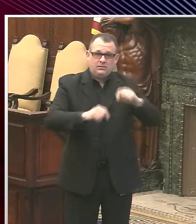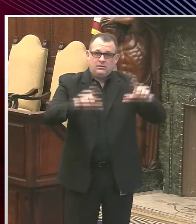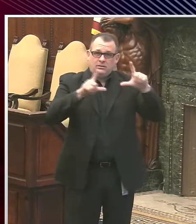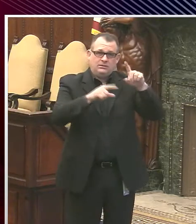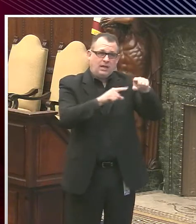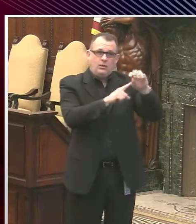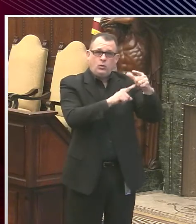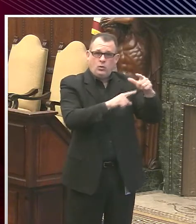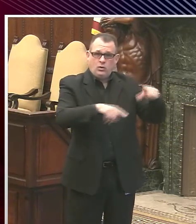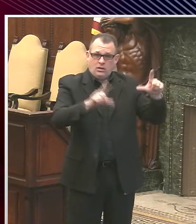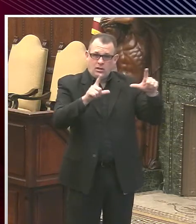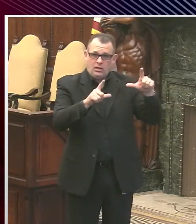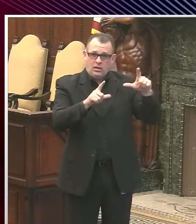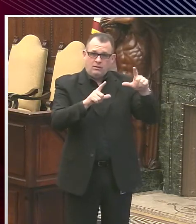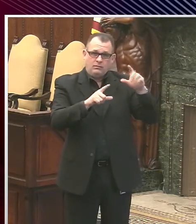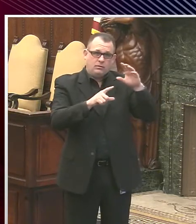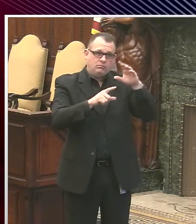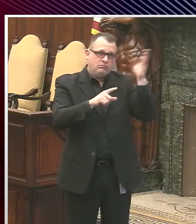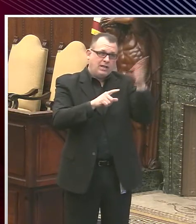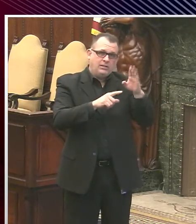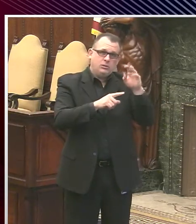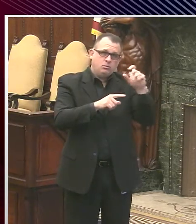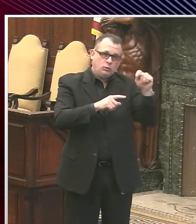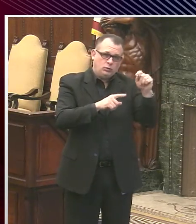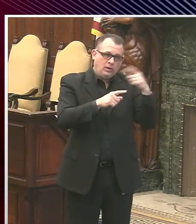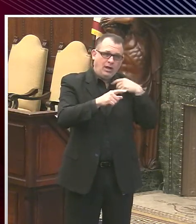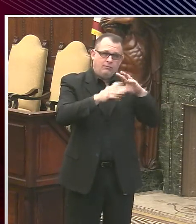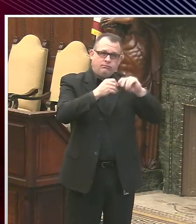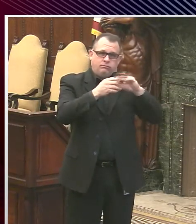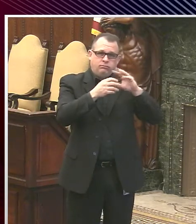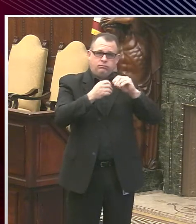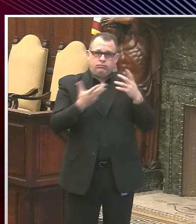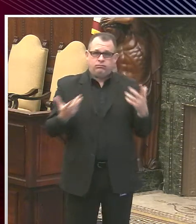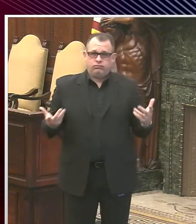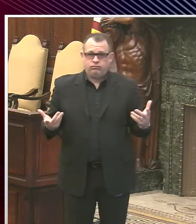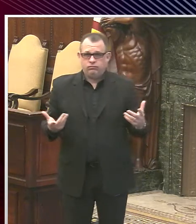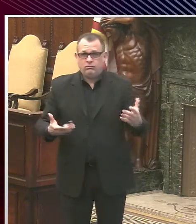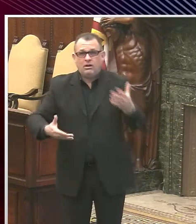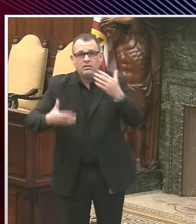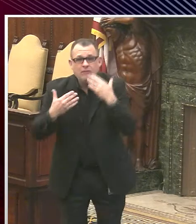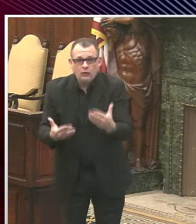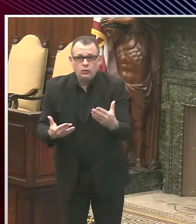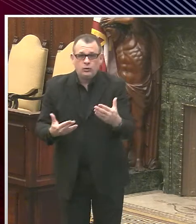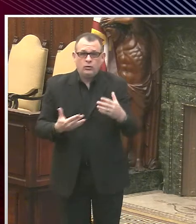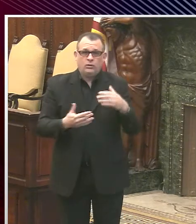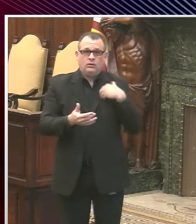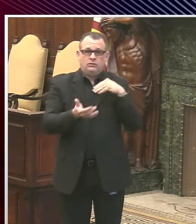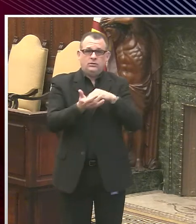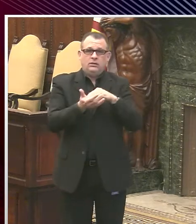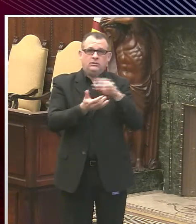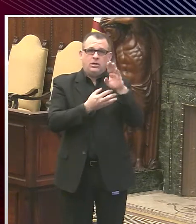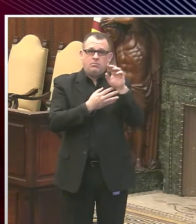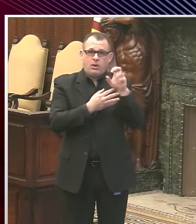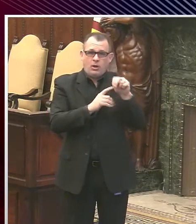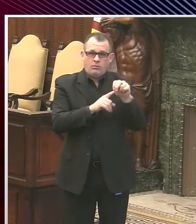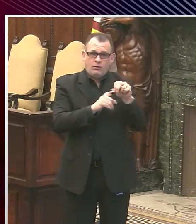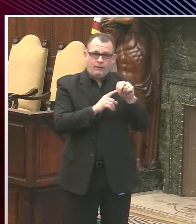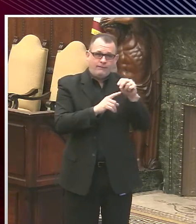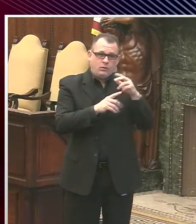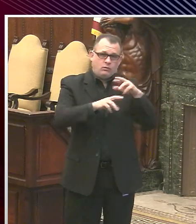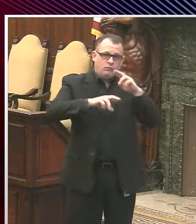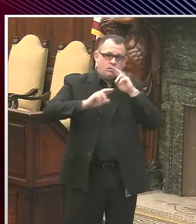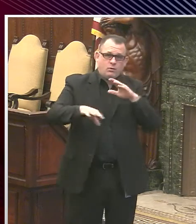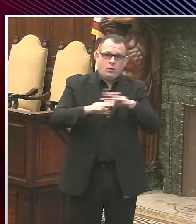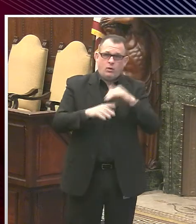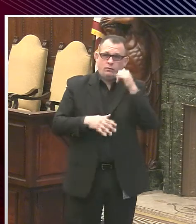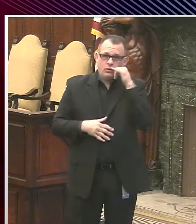dbhids.org/boost to learn more. Thank you. Thank you, Dr. Bowen. And for the reporters on this call, we have